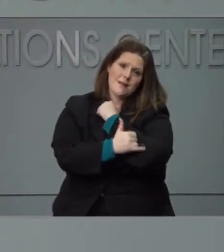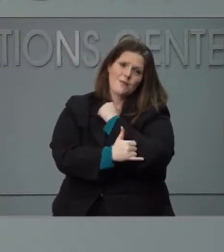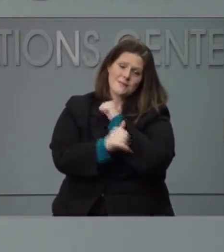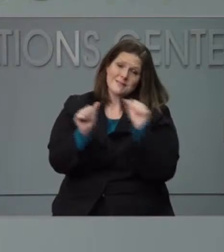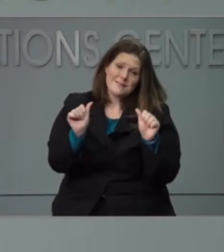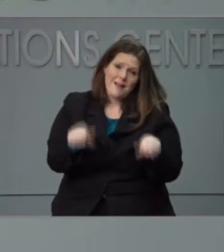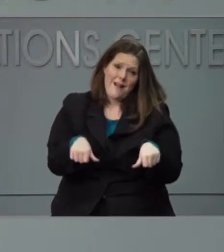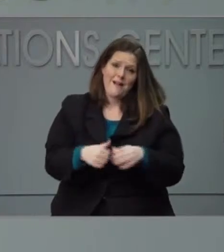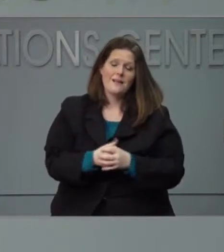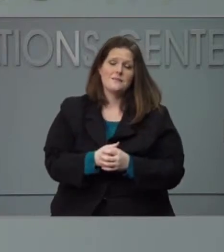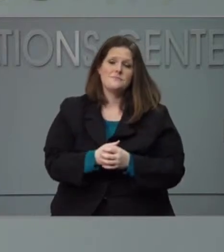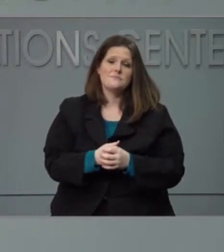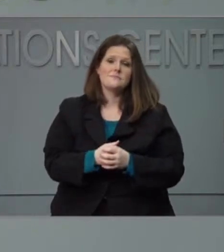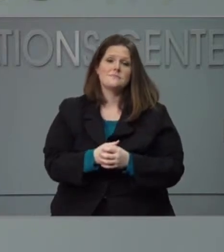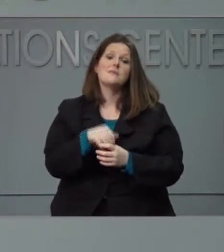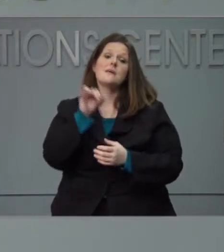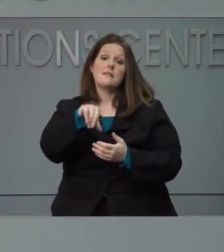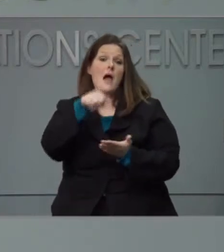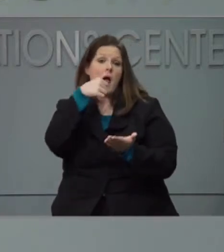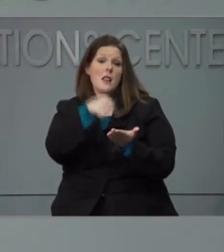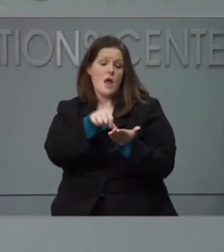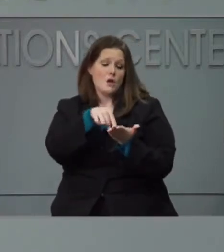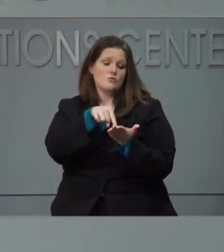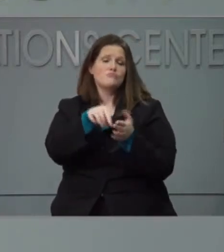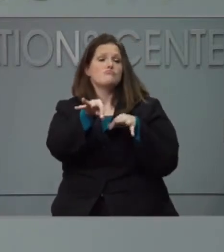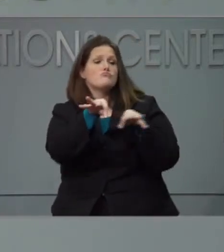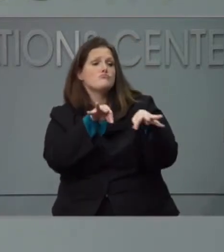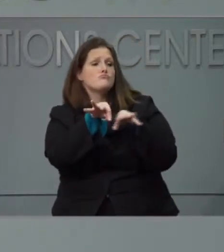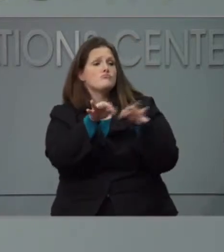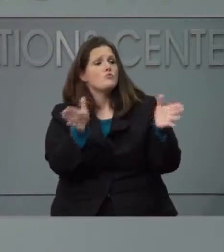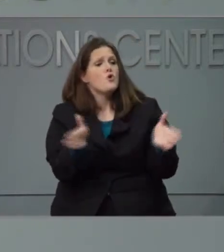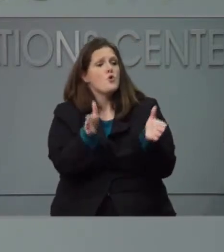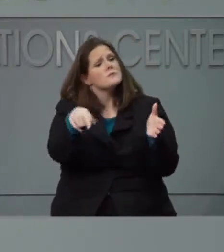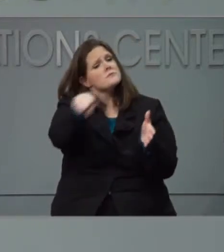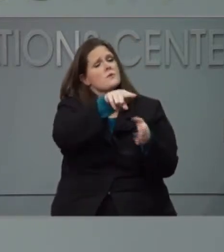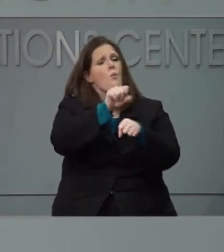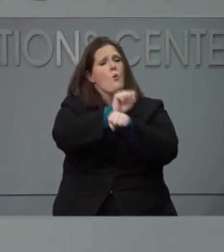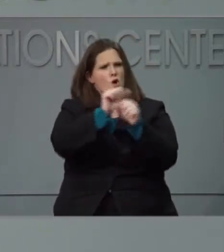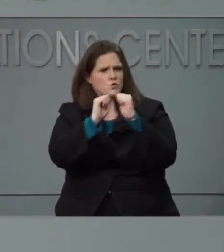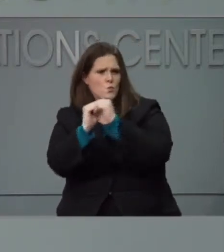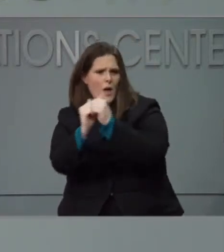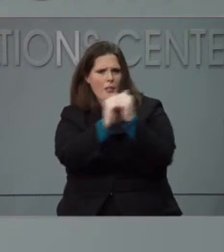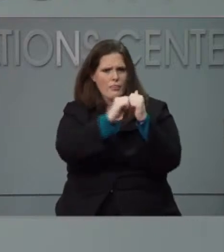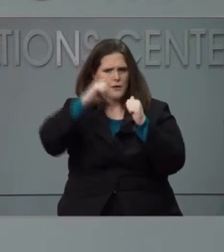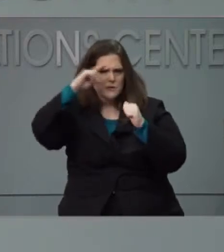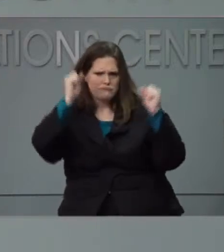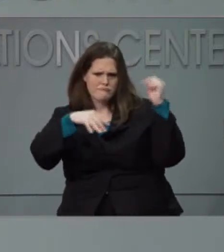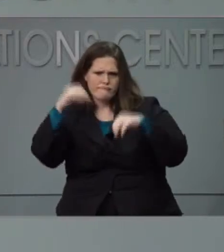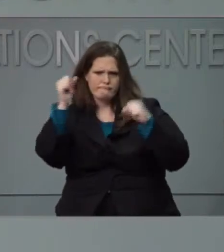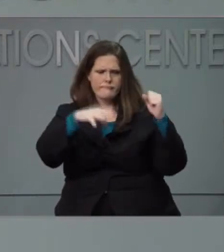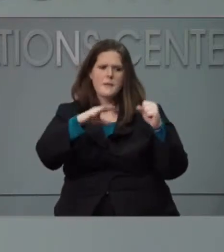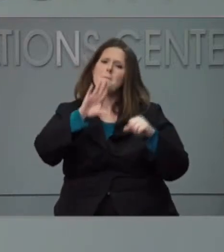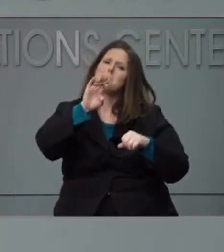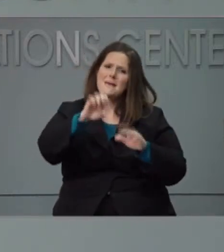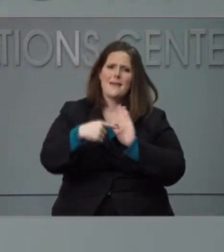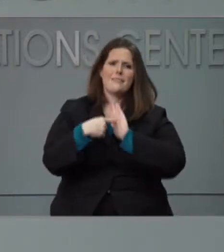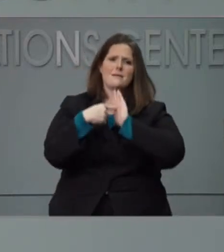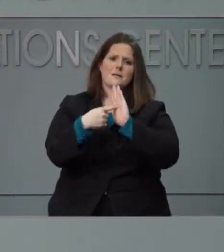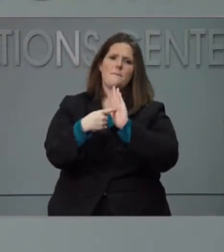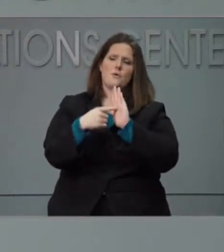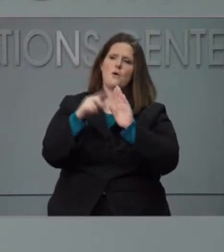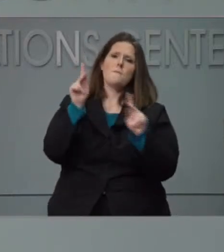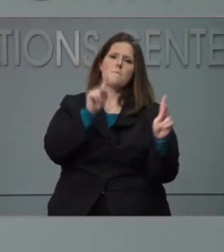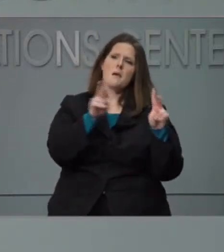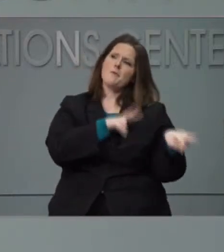also encouraged them to come together and to bring in leaders to set the example of